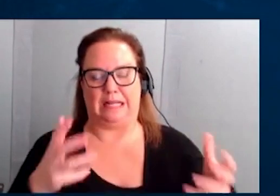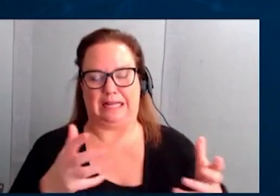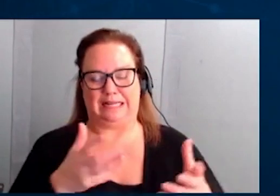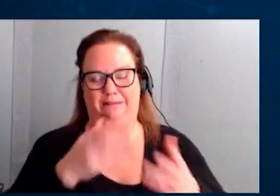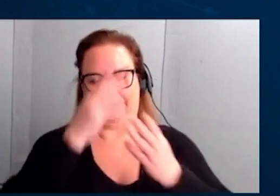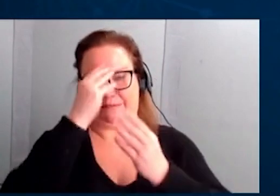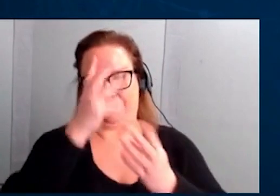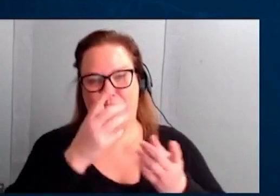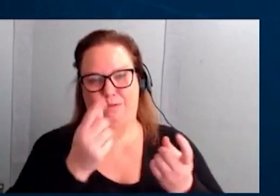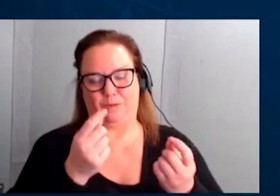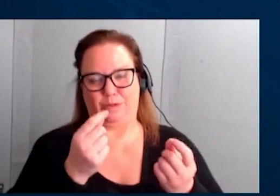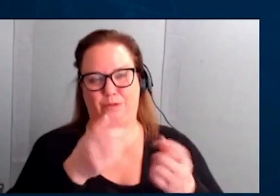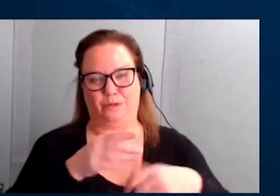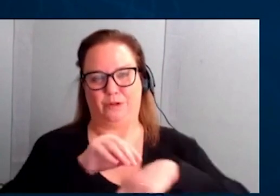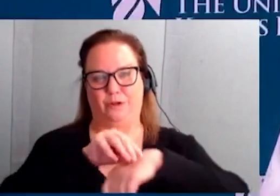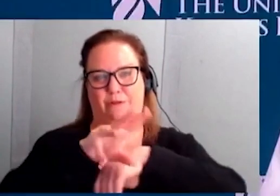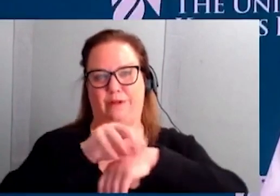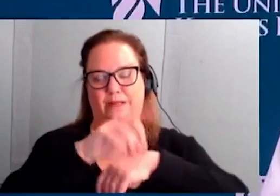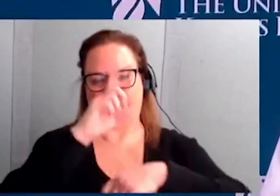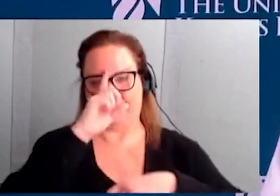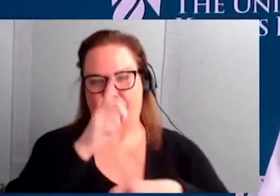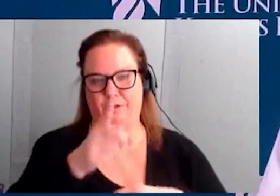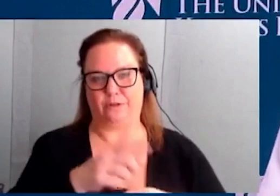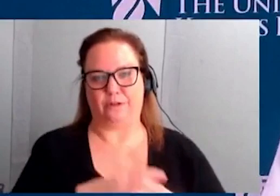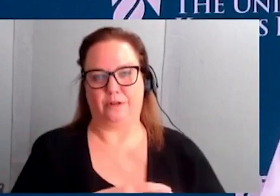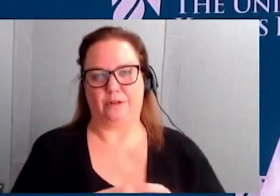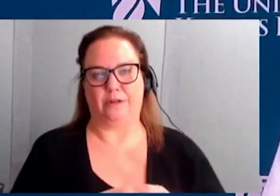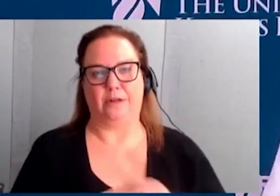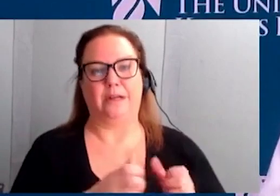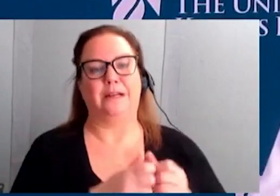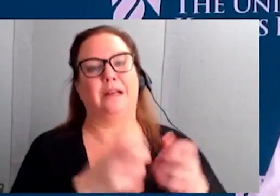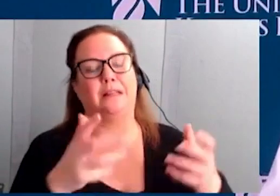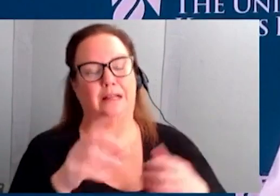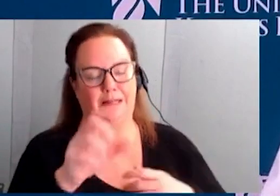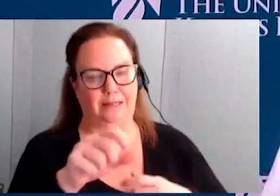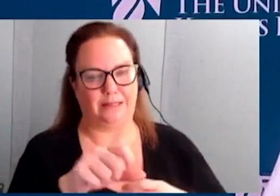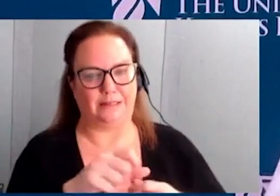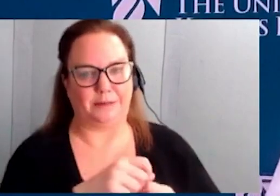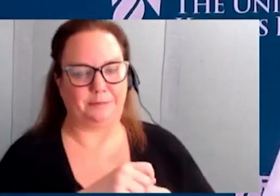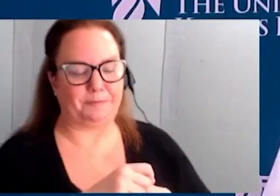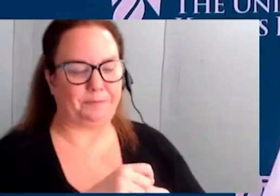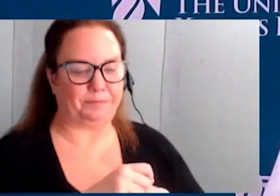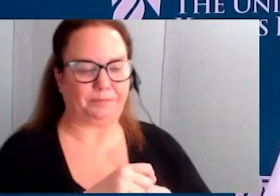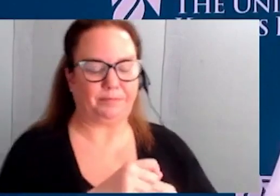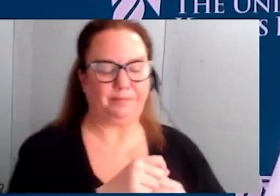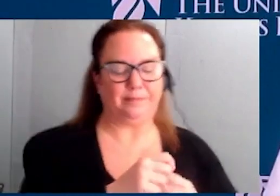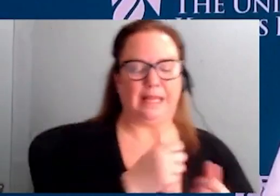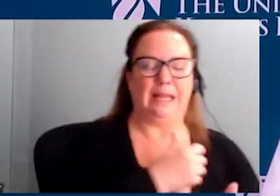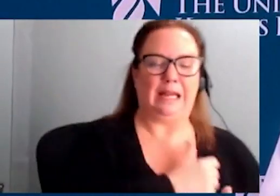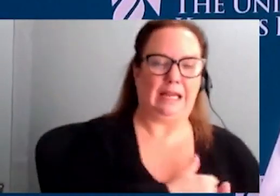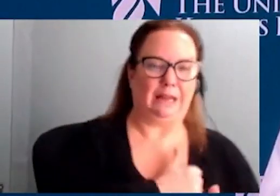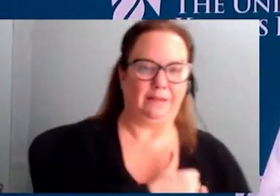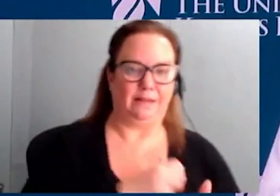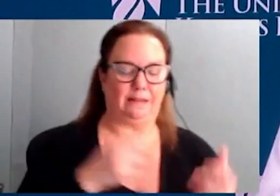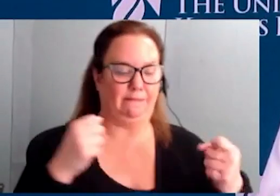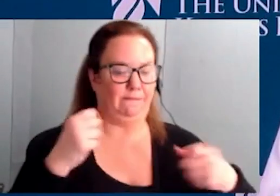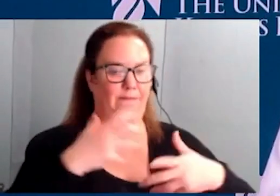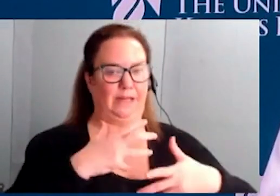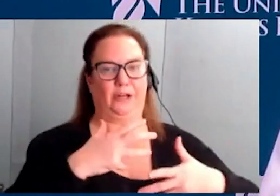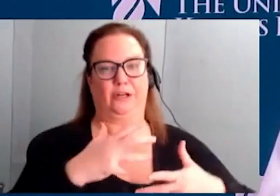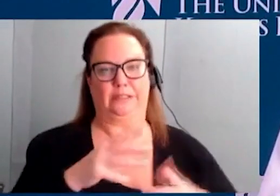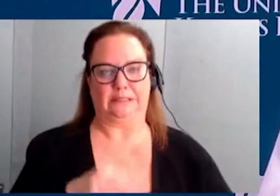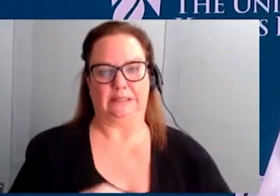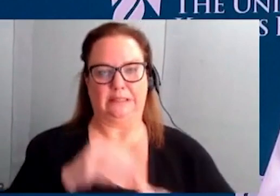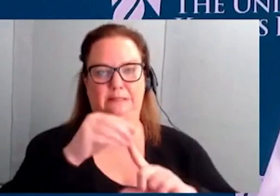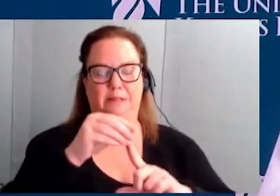would your advice be for her? Lots to unpack for sure. And I completely sympathize with the fear, especially when